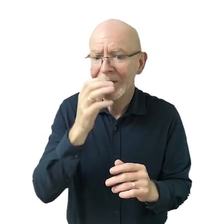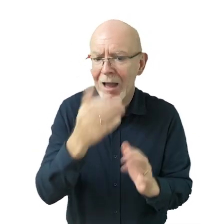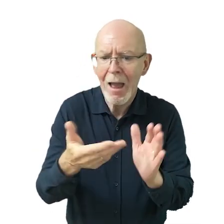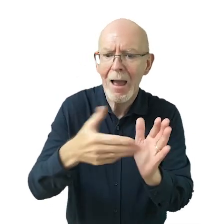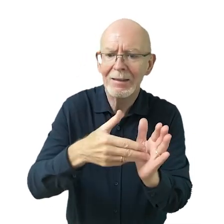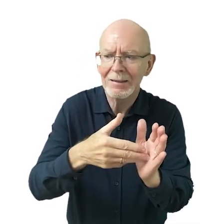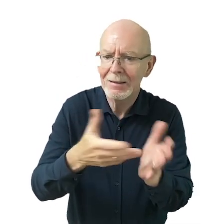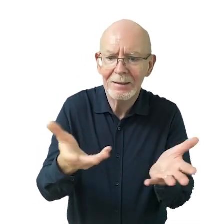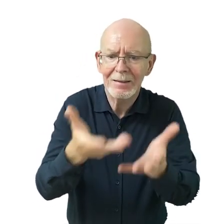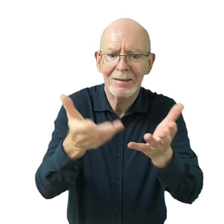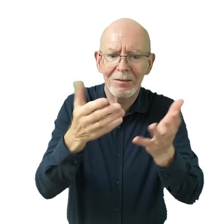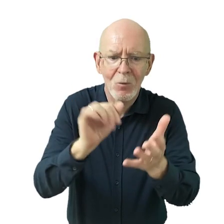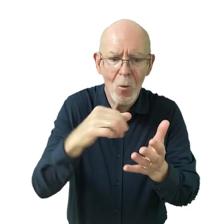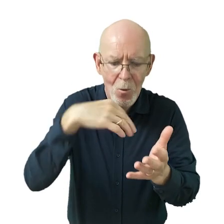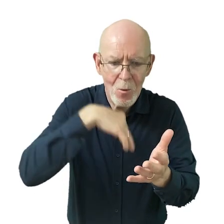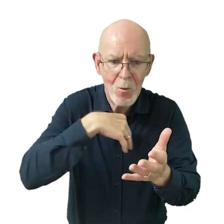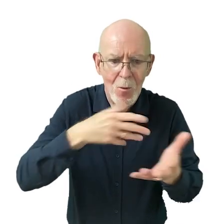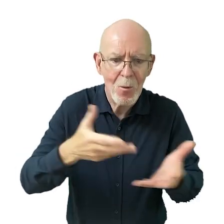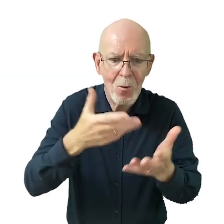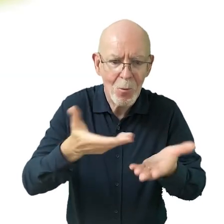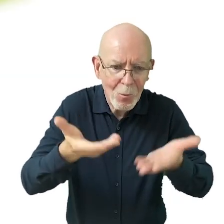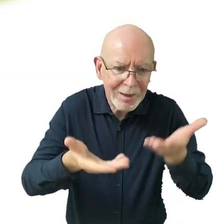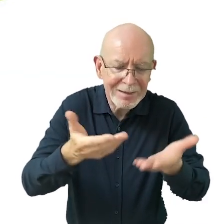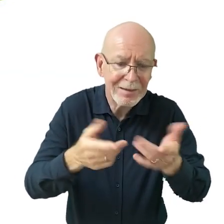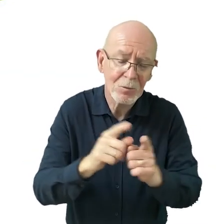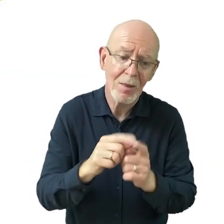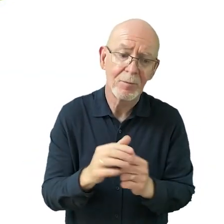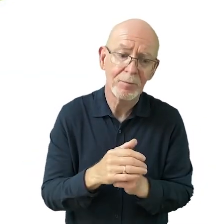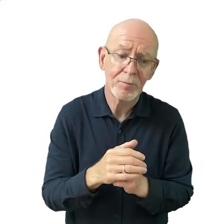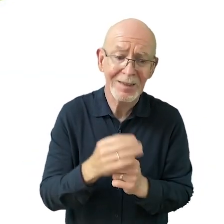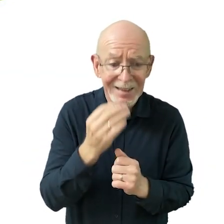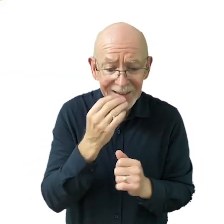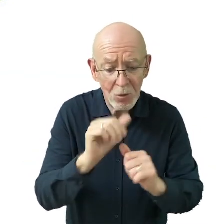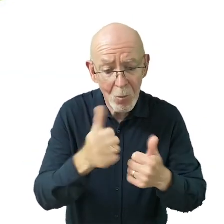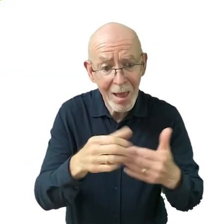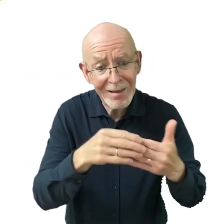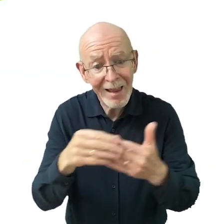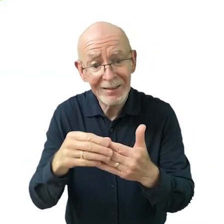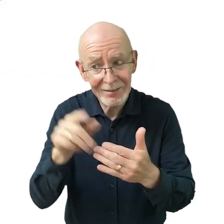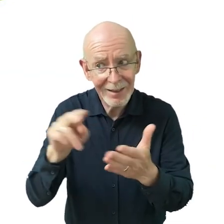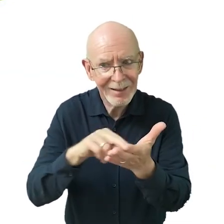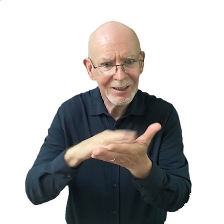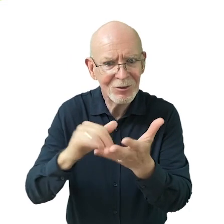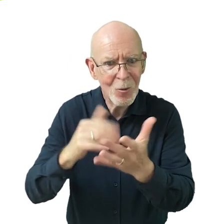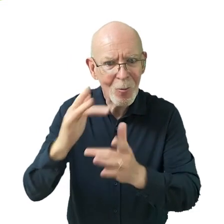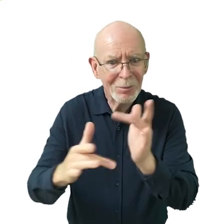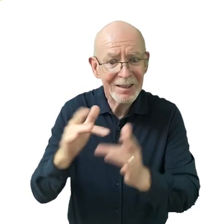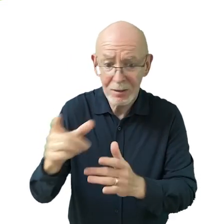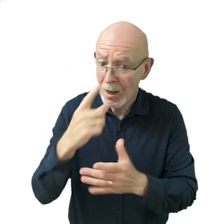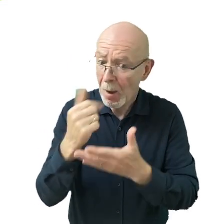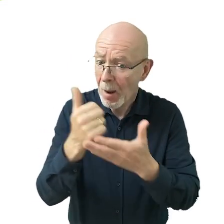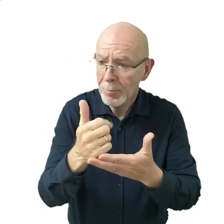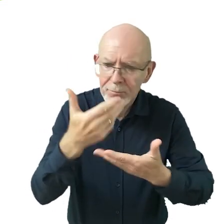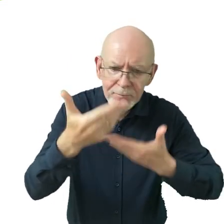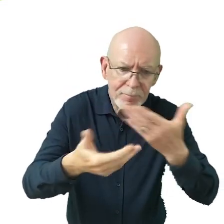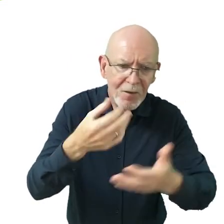nutritional drinks to help boost intake and your weight. The Eat Well guide on the NHS website can help with